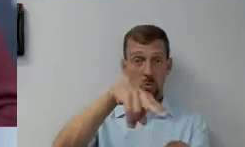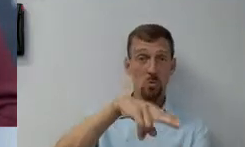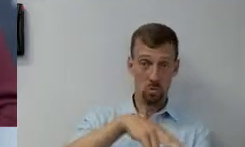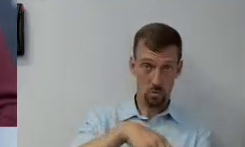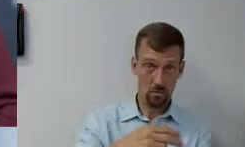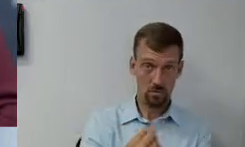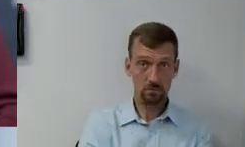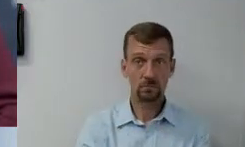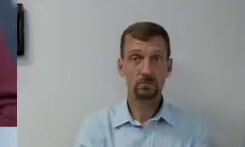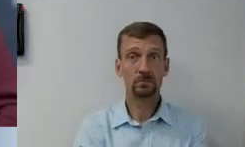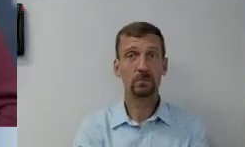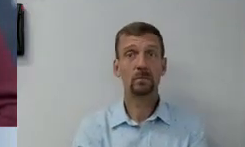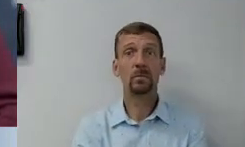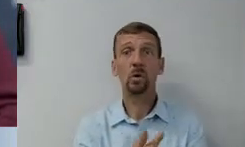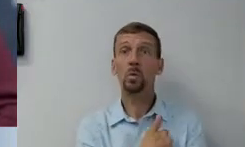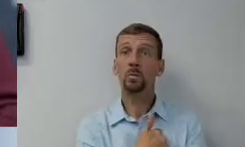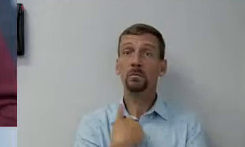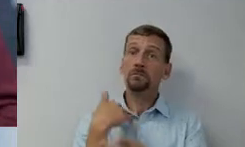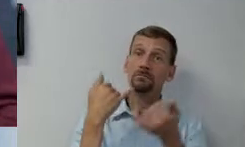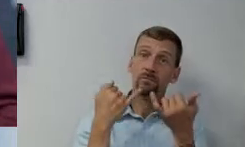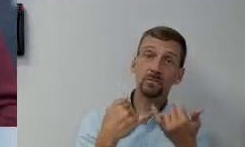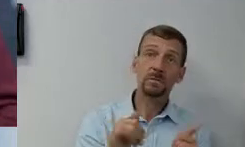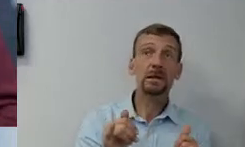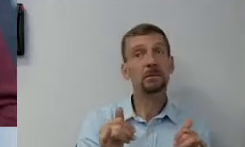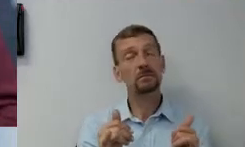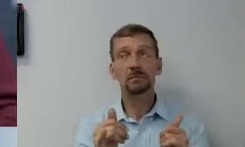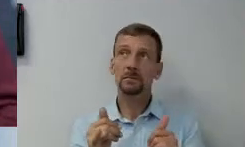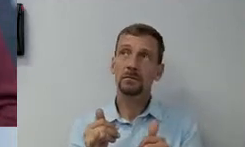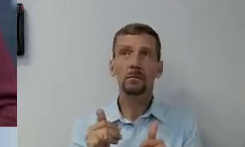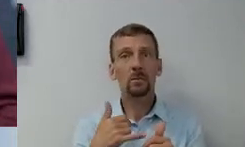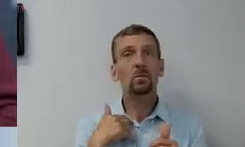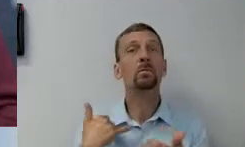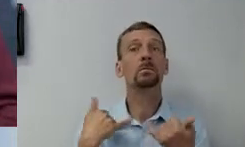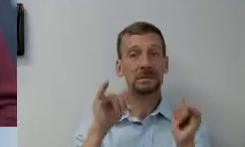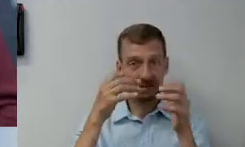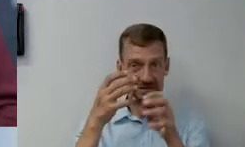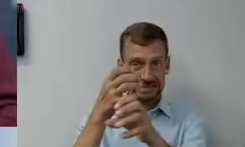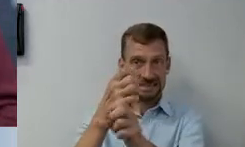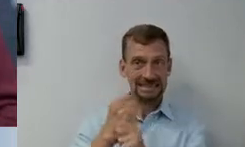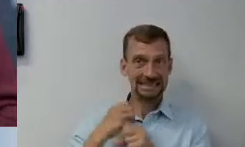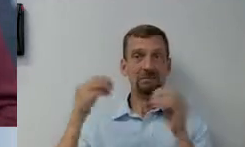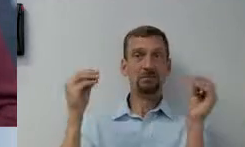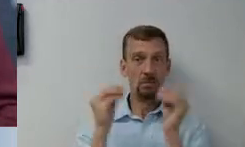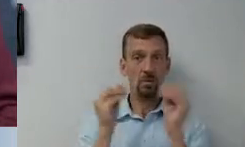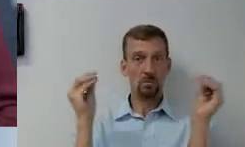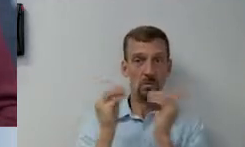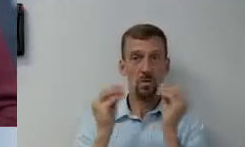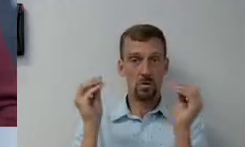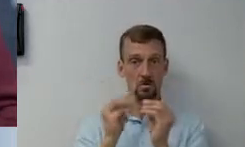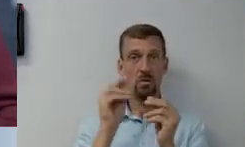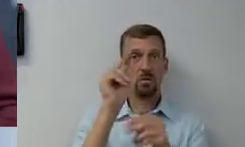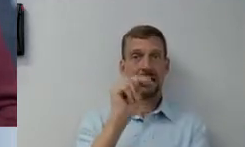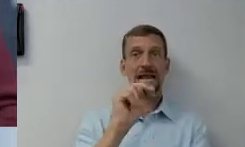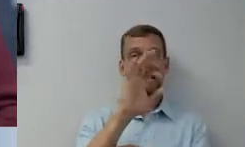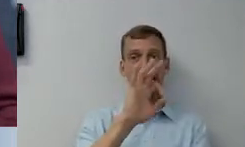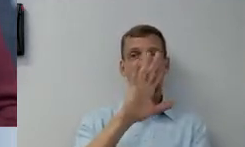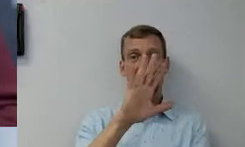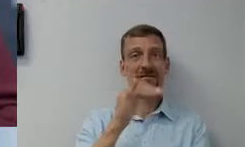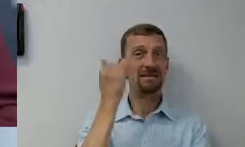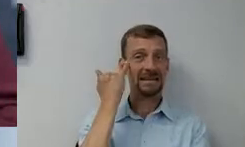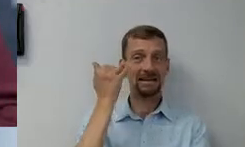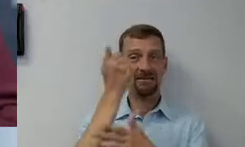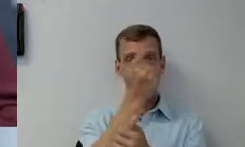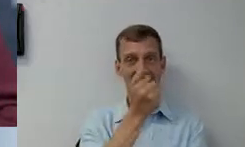conditions. We're still right now. We're giving more and more N95 masks. Anybody that's going to be